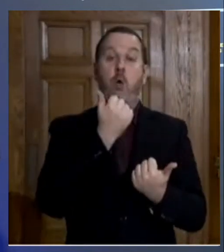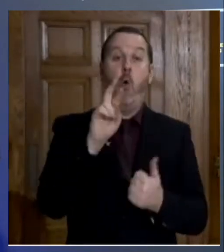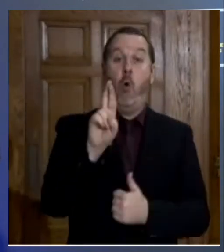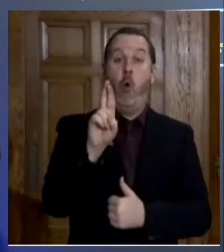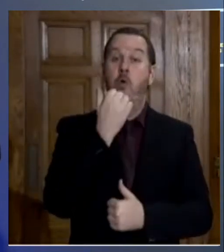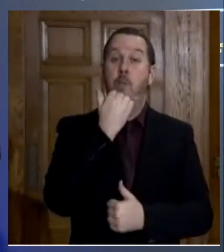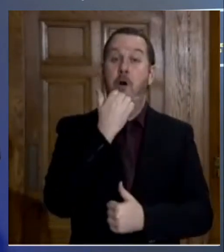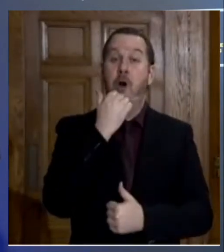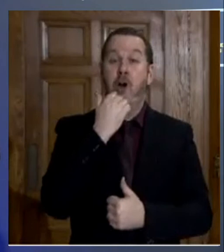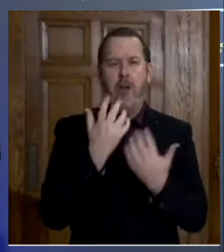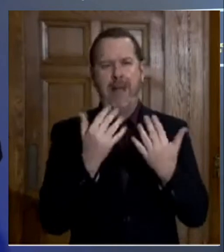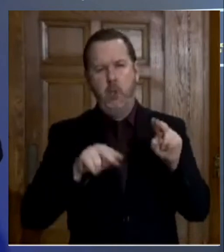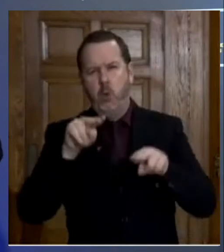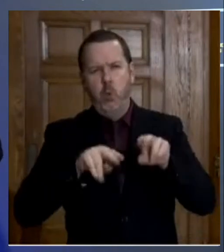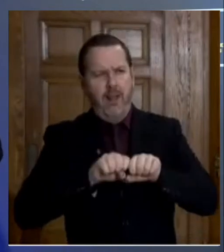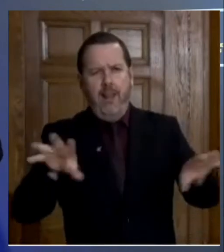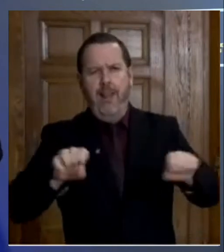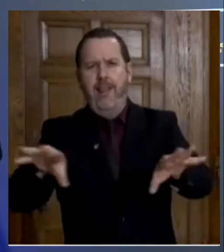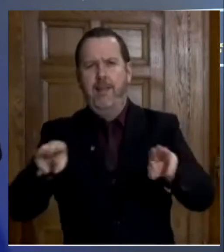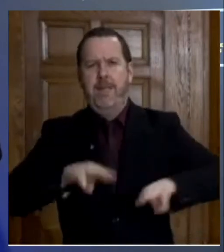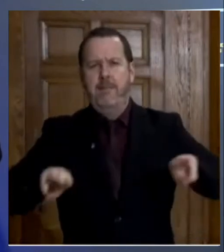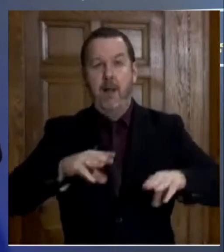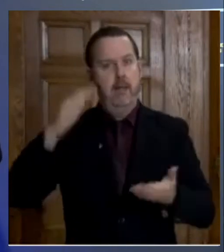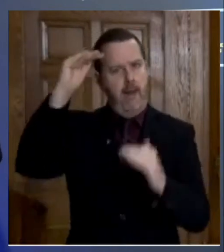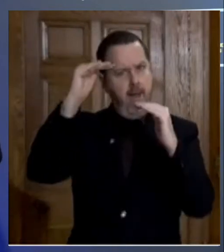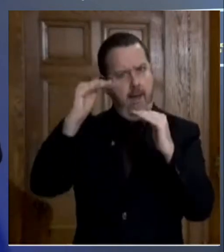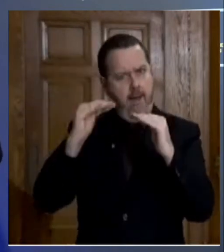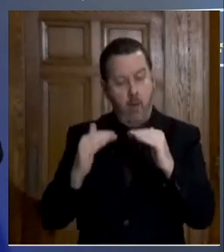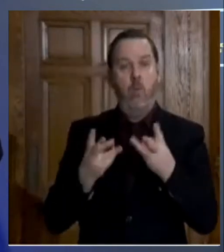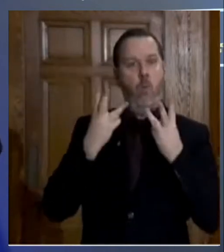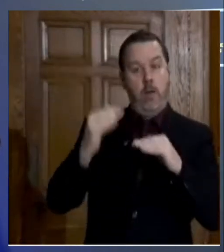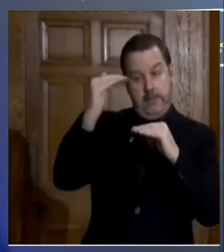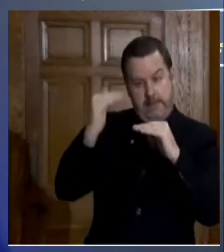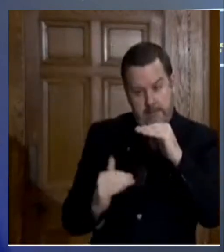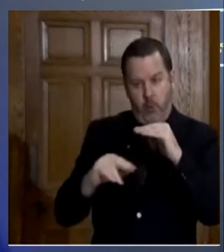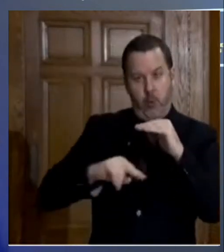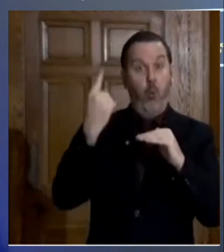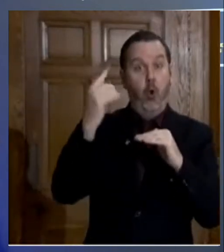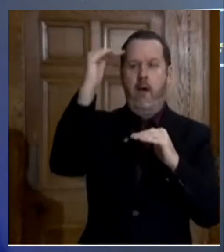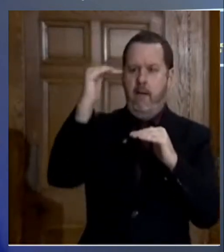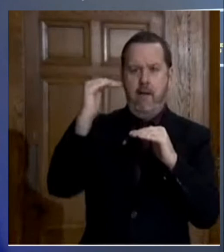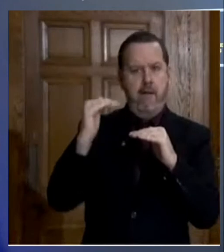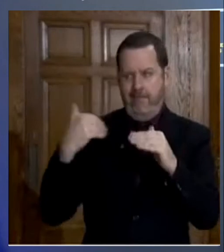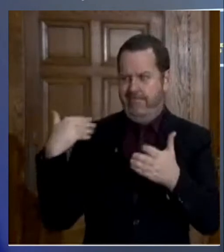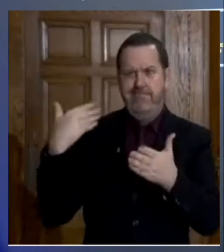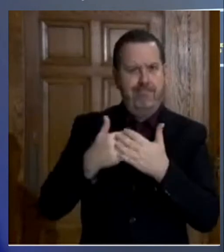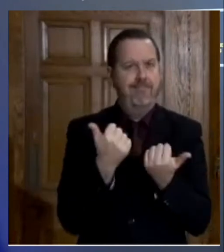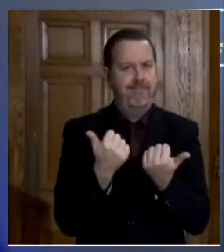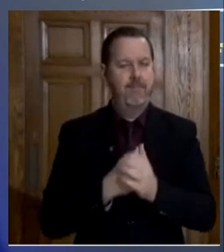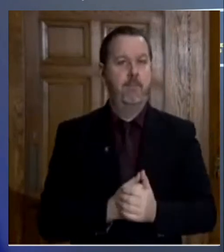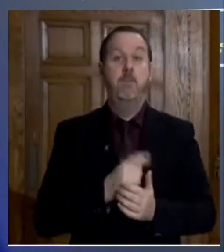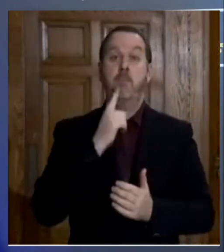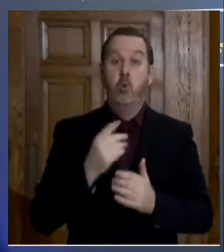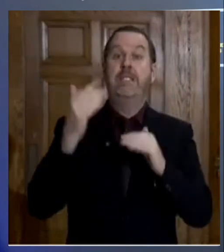in line with our objective of getting it below 1 again. But the challenge, of course, is to keep it